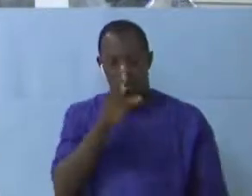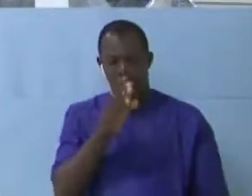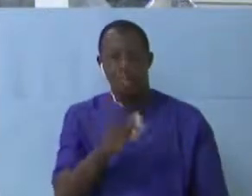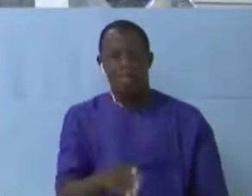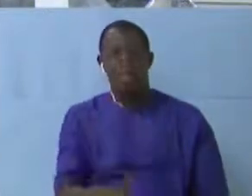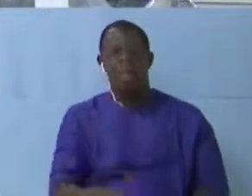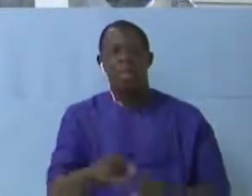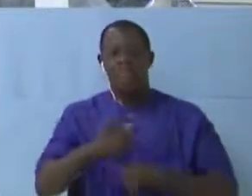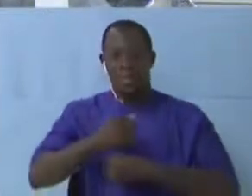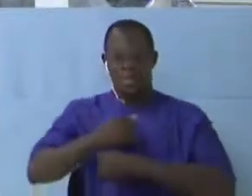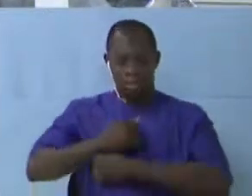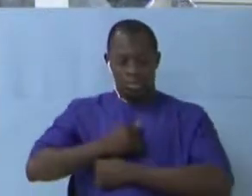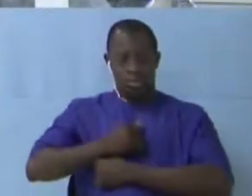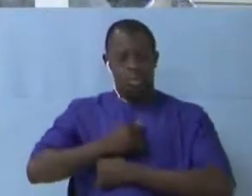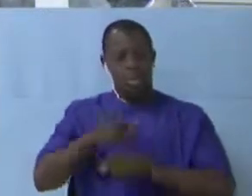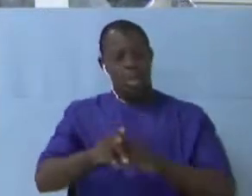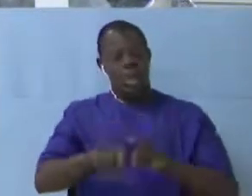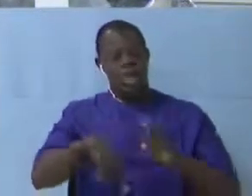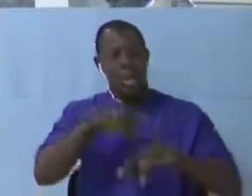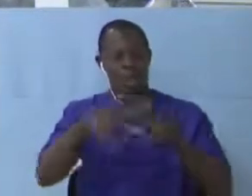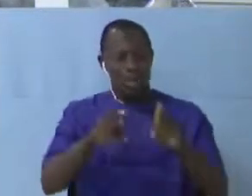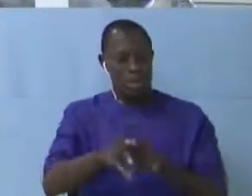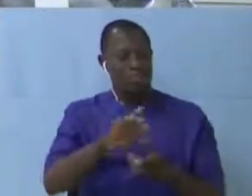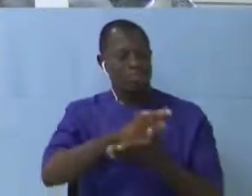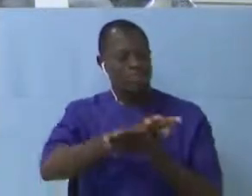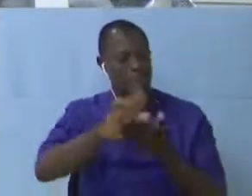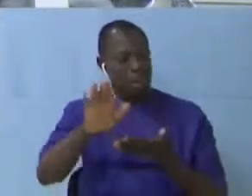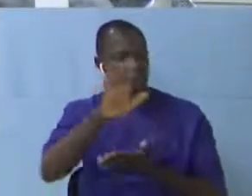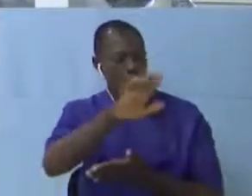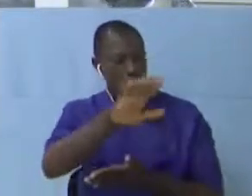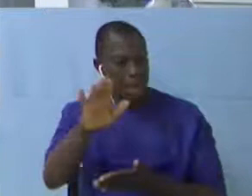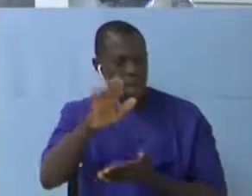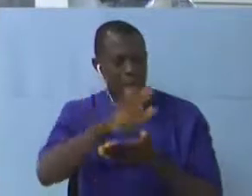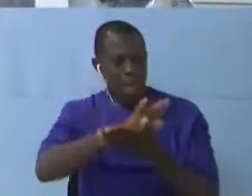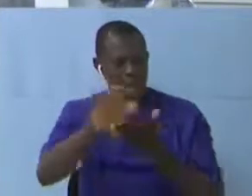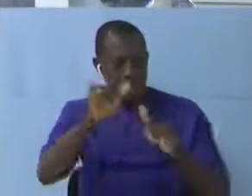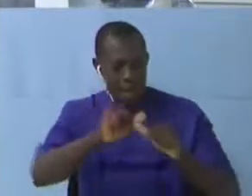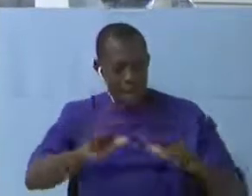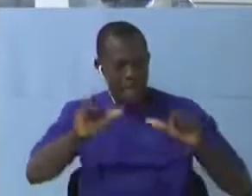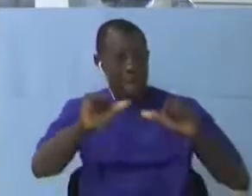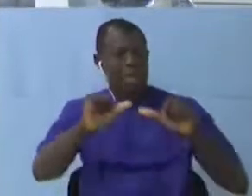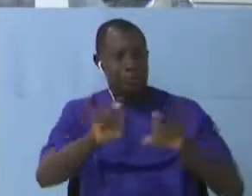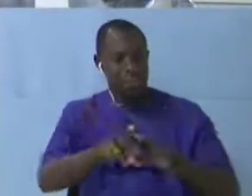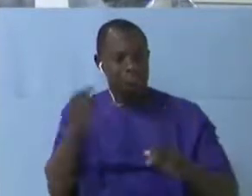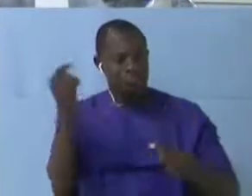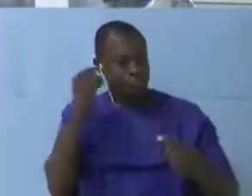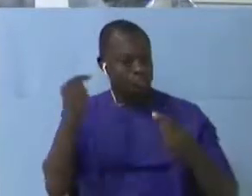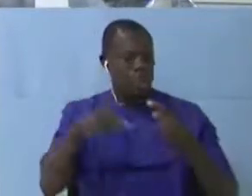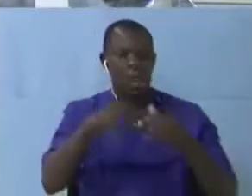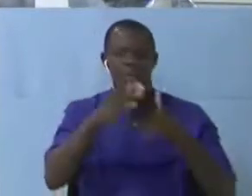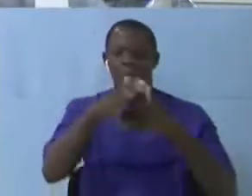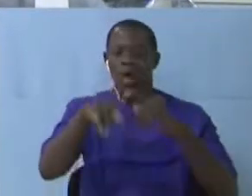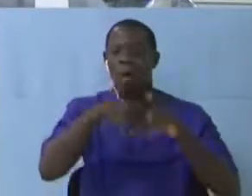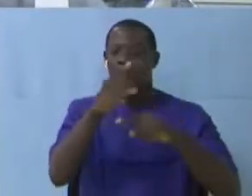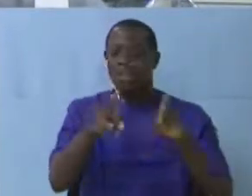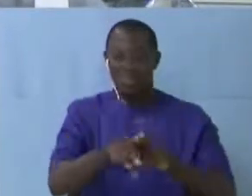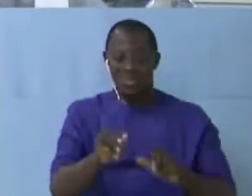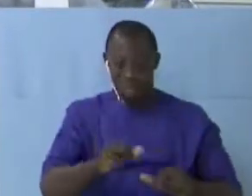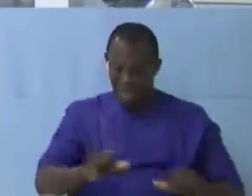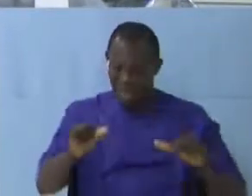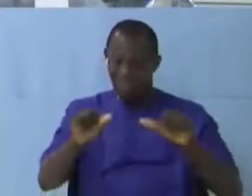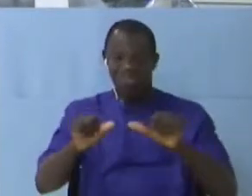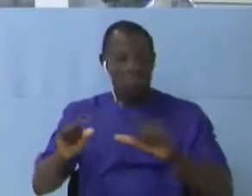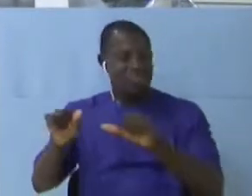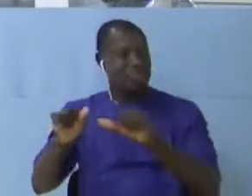waxee woon. Security, clean water, clean environment. You know, we're hearing a lot of environmental issues, particularly in the Combos. bot bu seet ñu